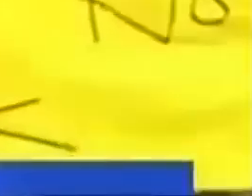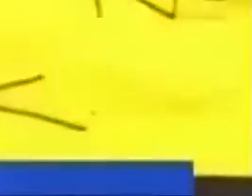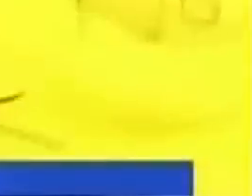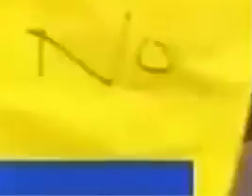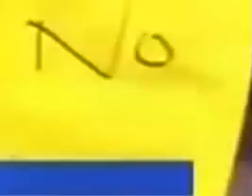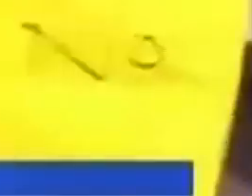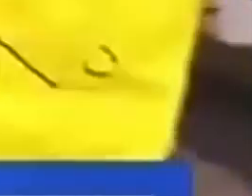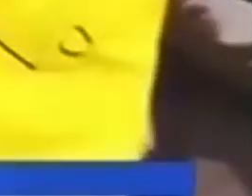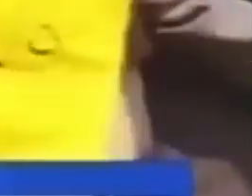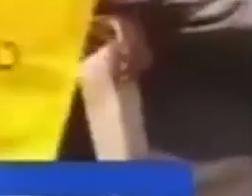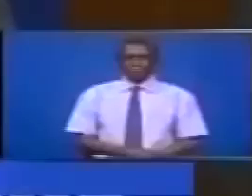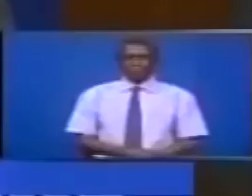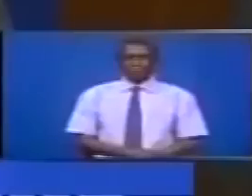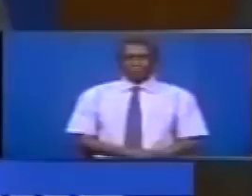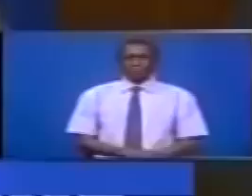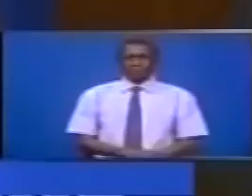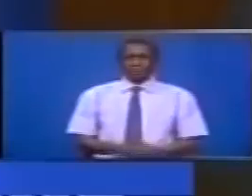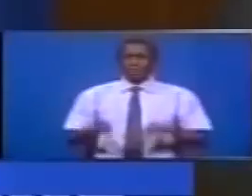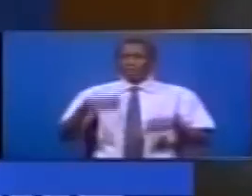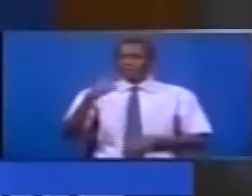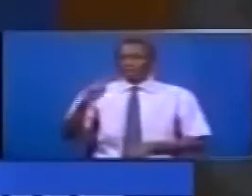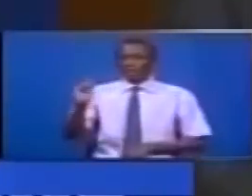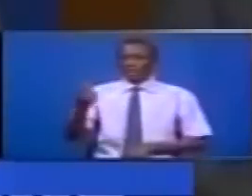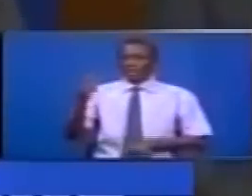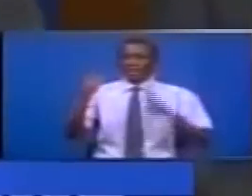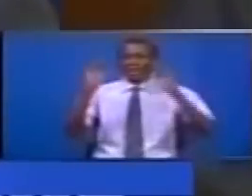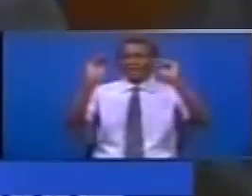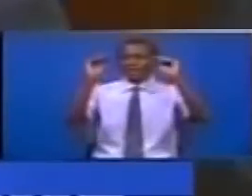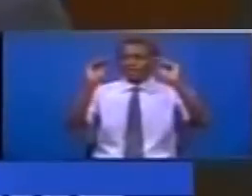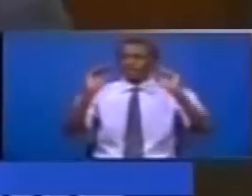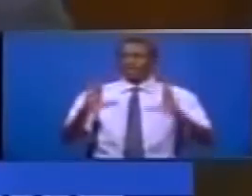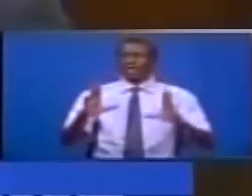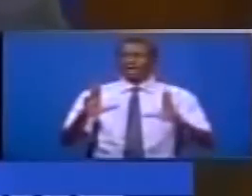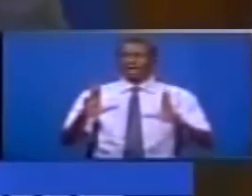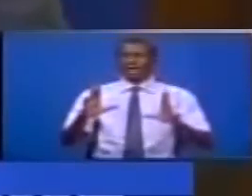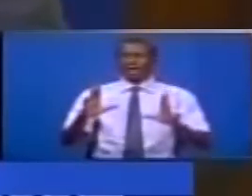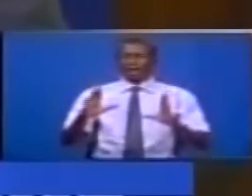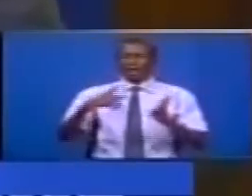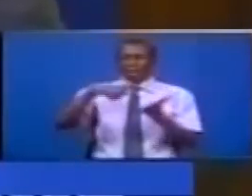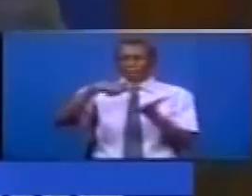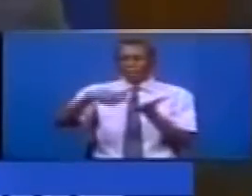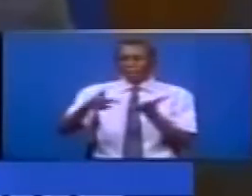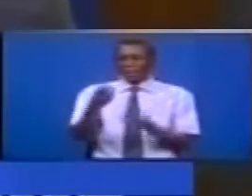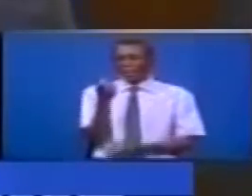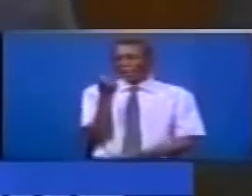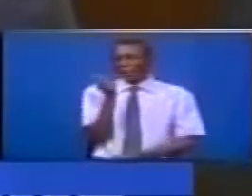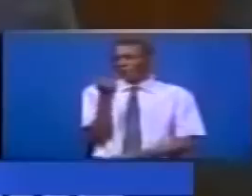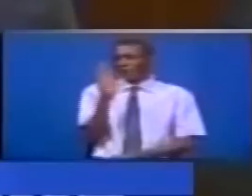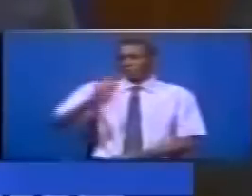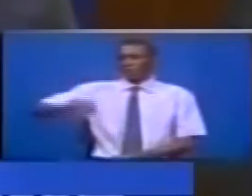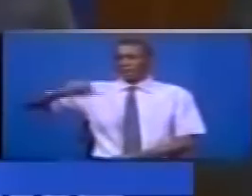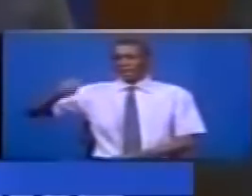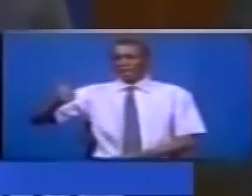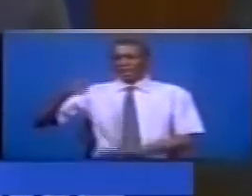their counterparts in Africa. The claim also that Kenyan teachers are paid less than their